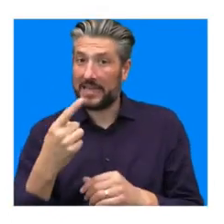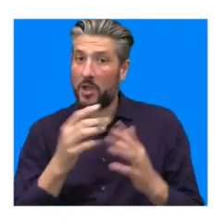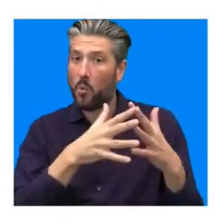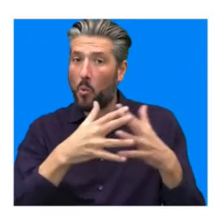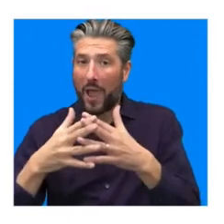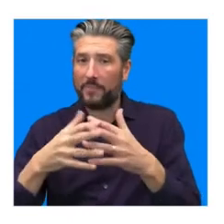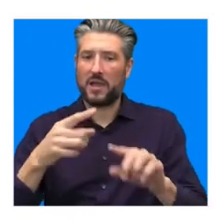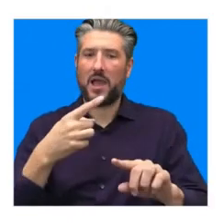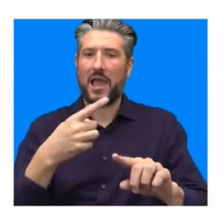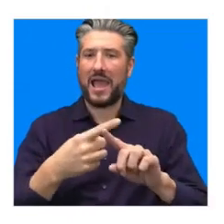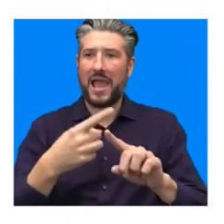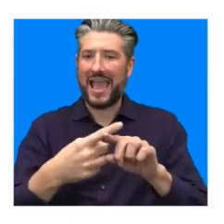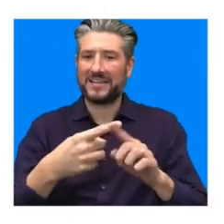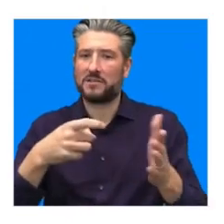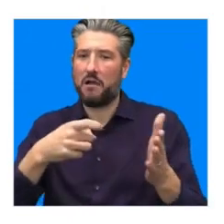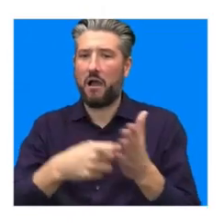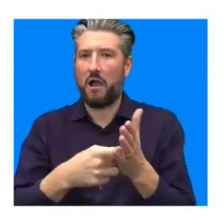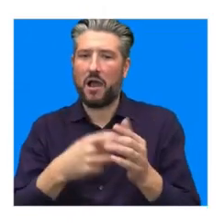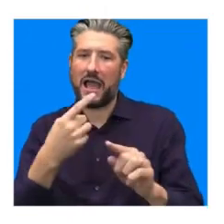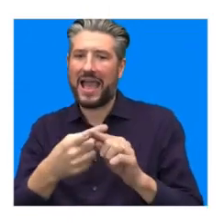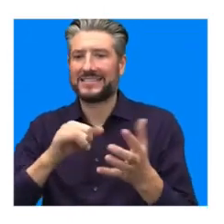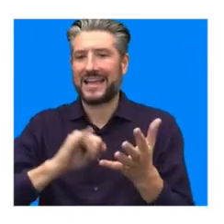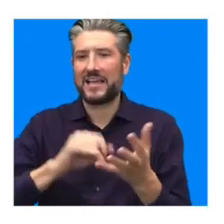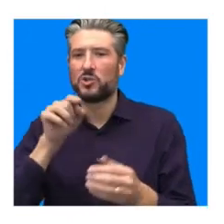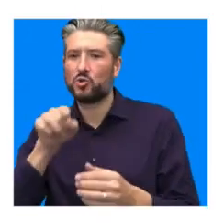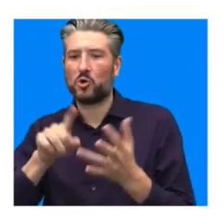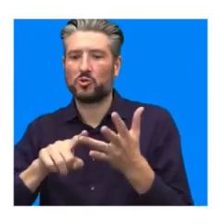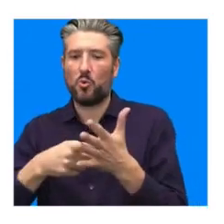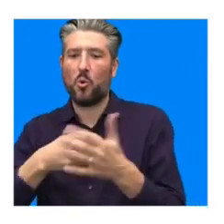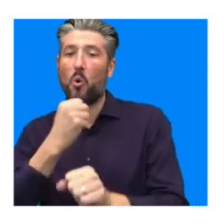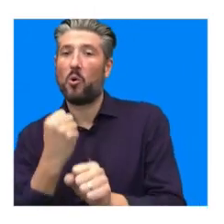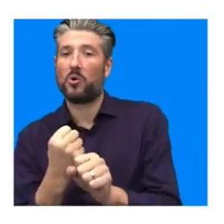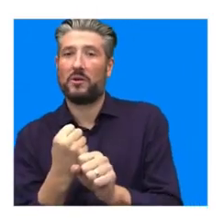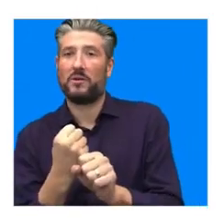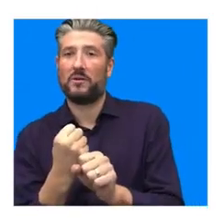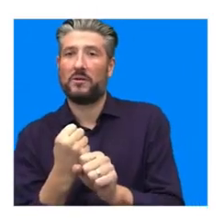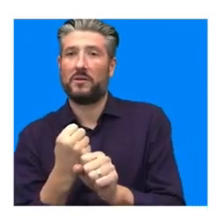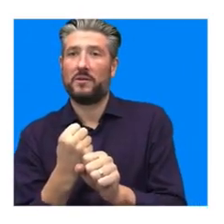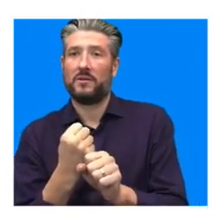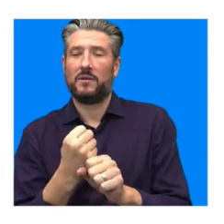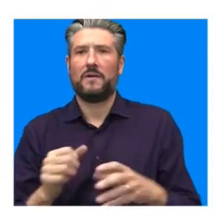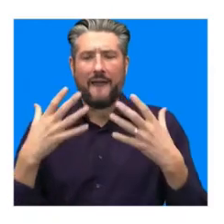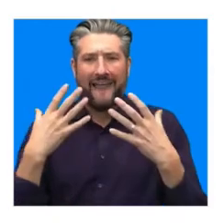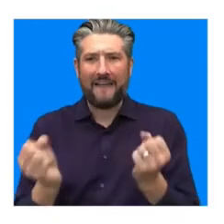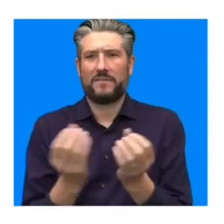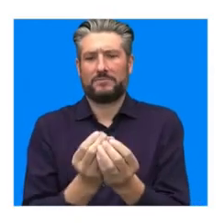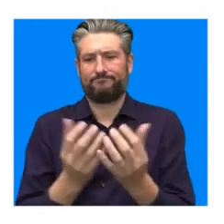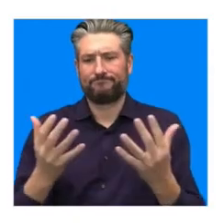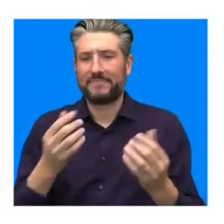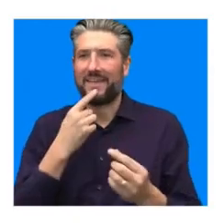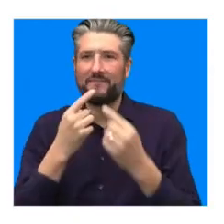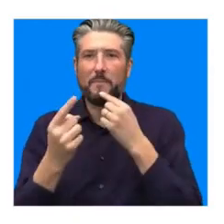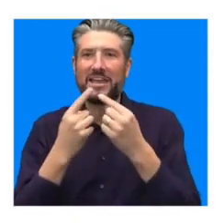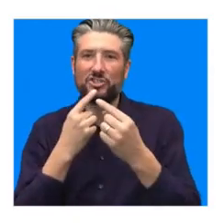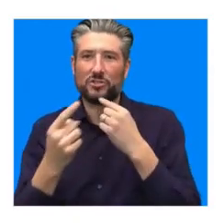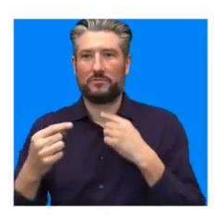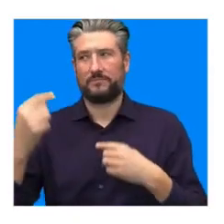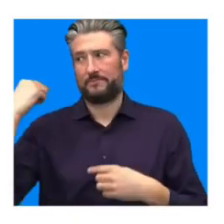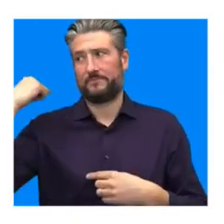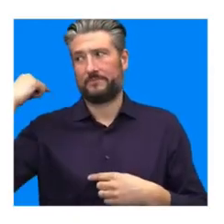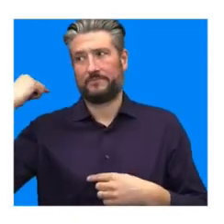xraccess.org. And following this past summer symposium where the information input was so tremendous, we